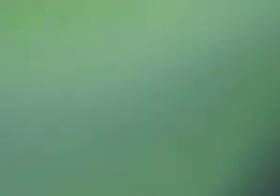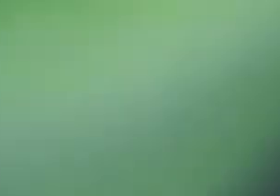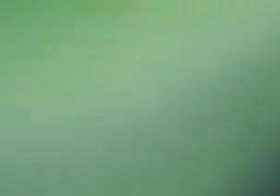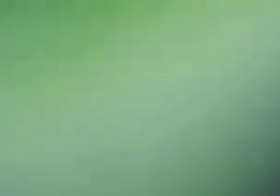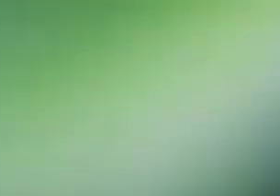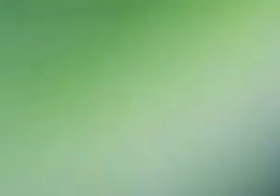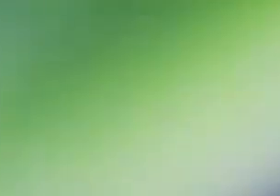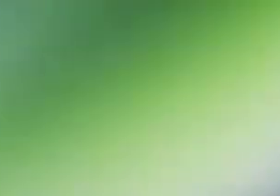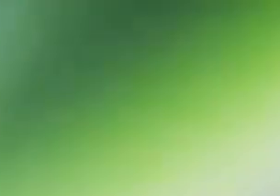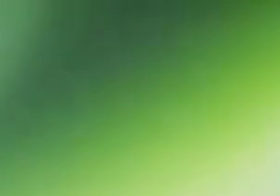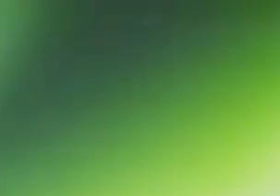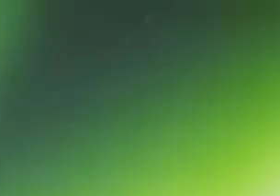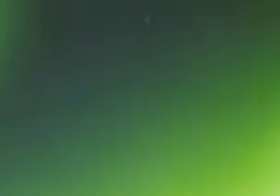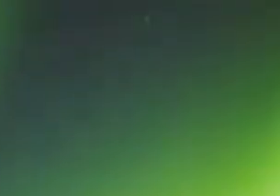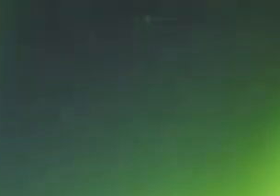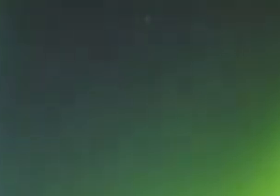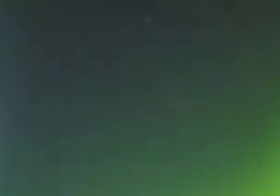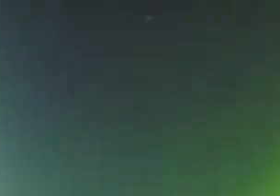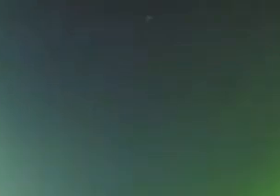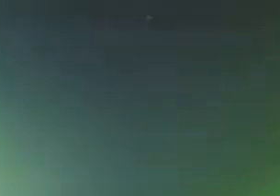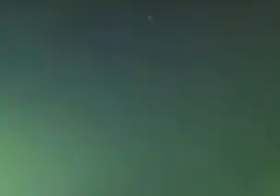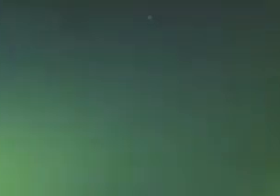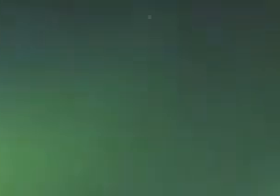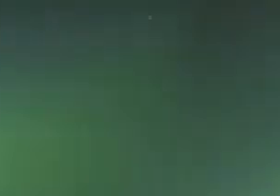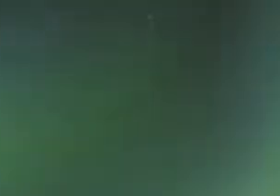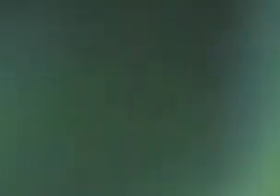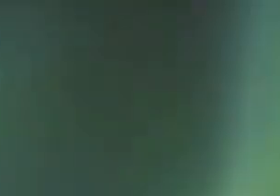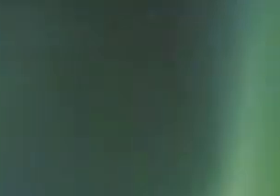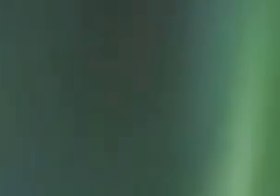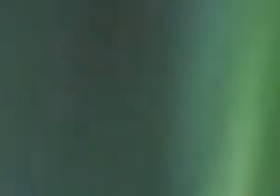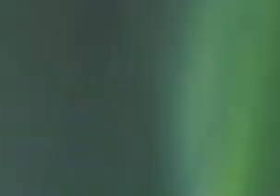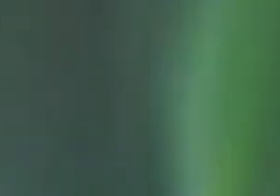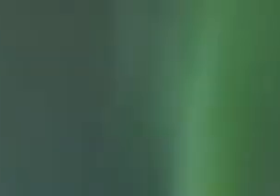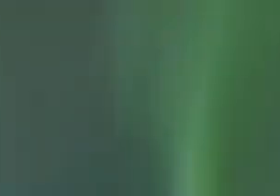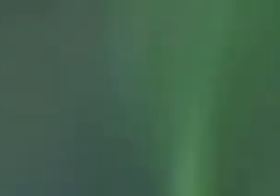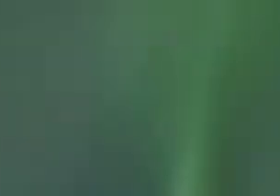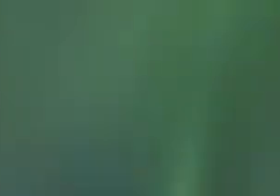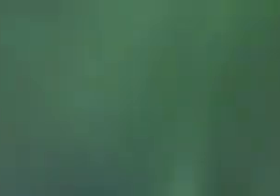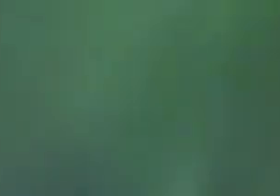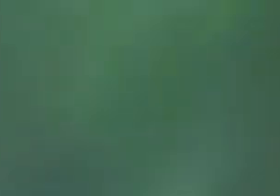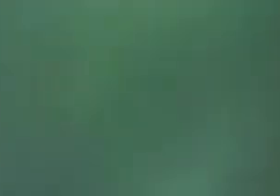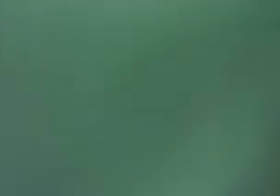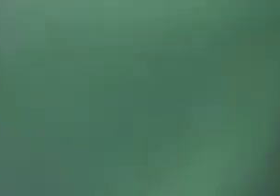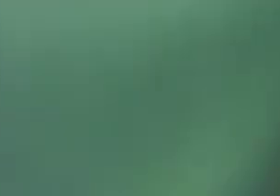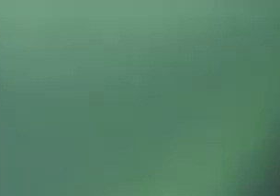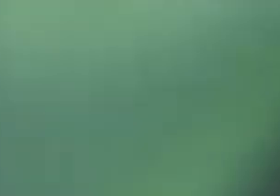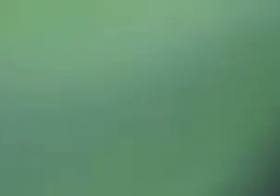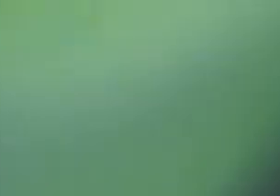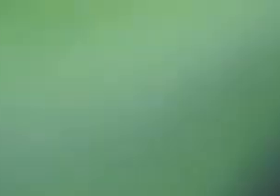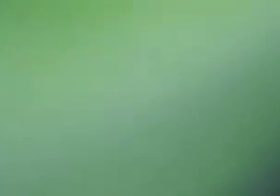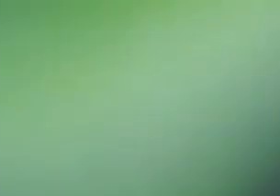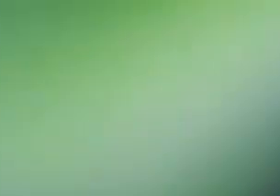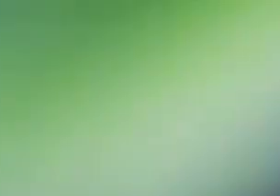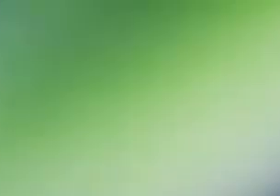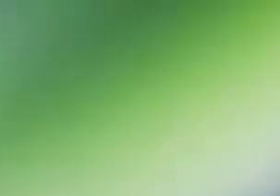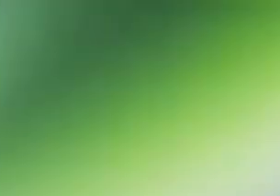in elementary school, do they need to do anything for the following year as far as being enrolled